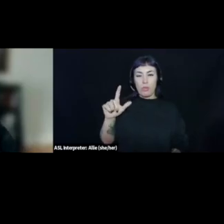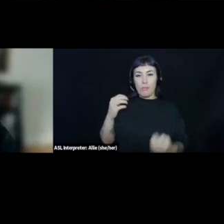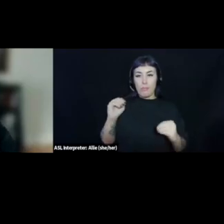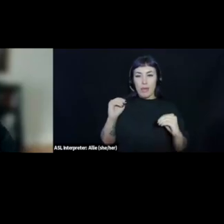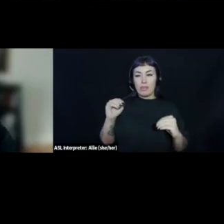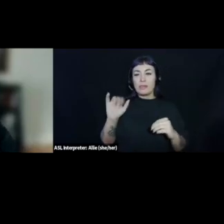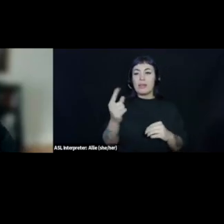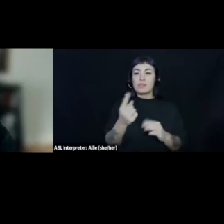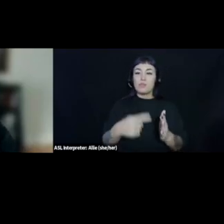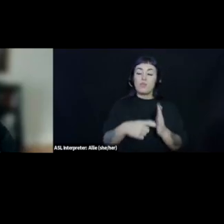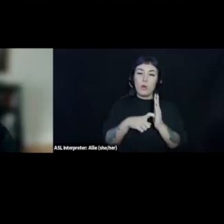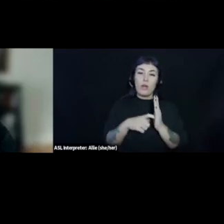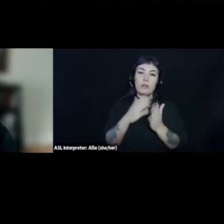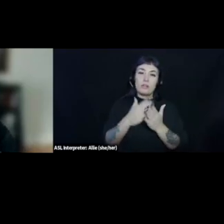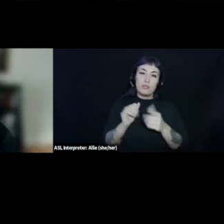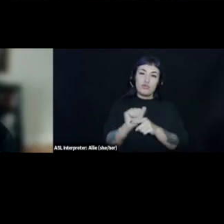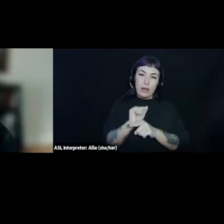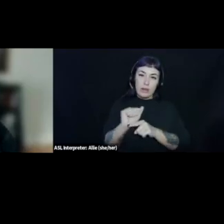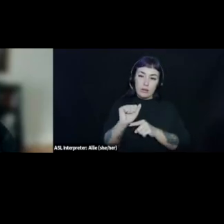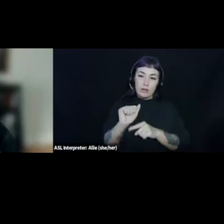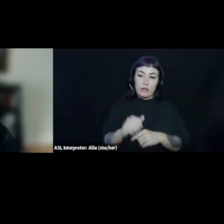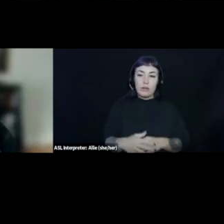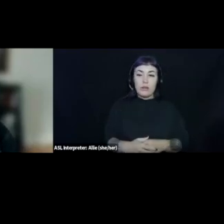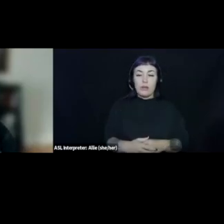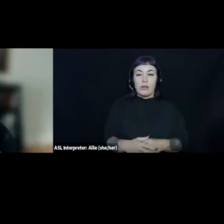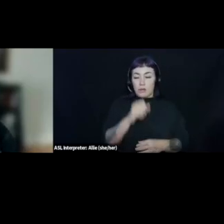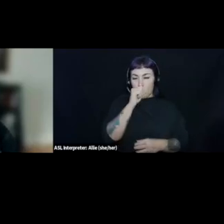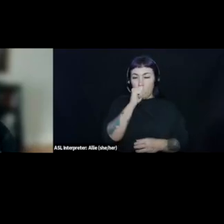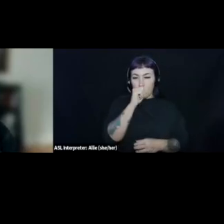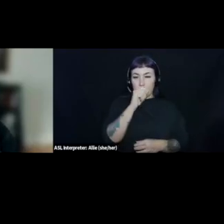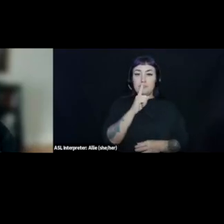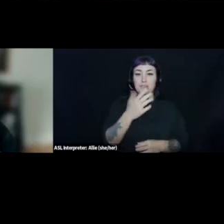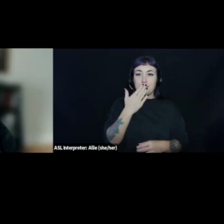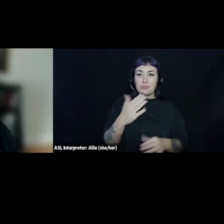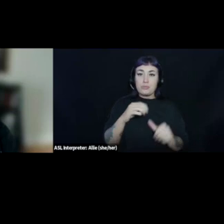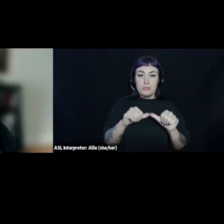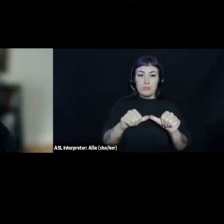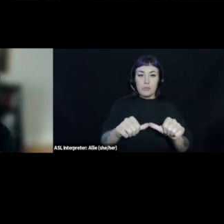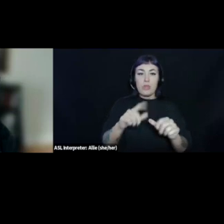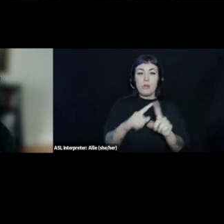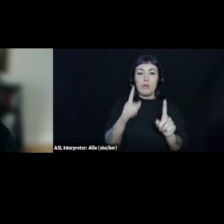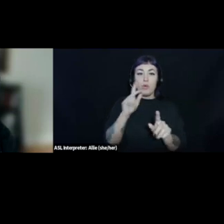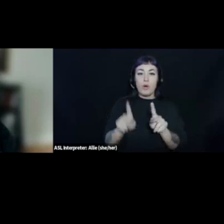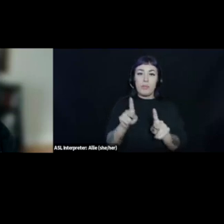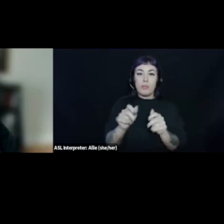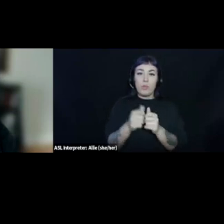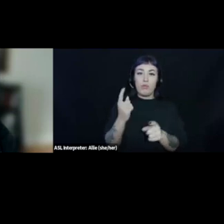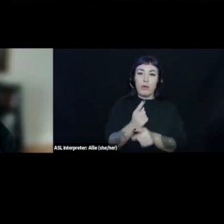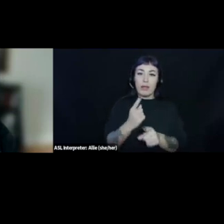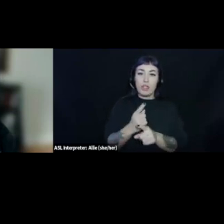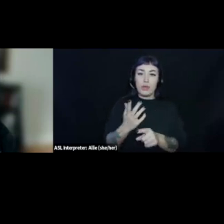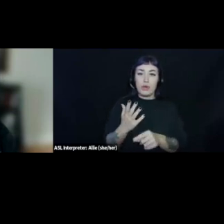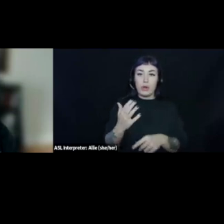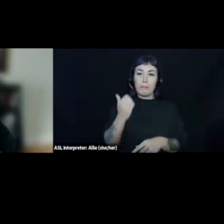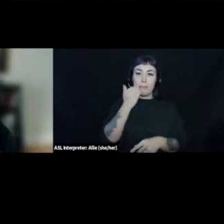something that requires a bit of training and really good consistency. But for folks with regular menstrual cycles,